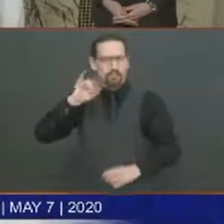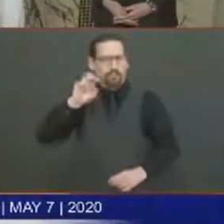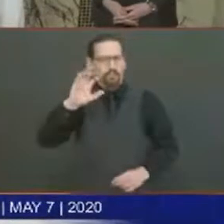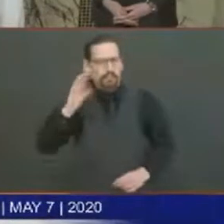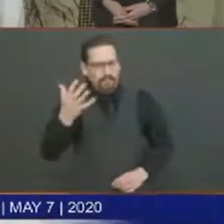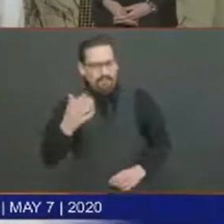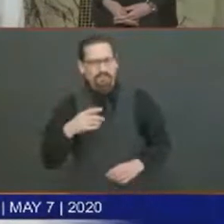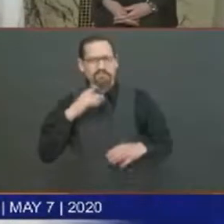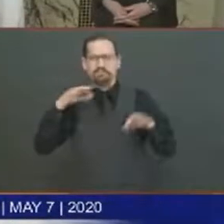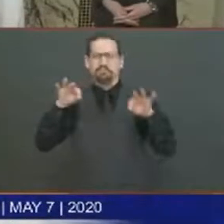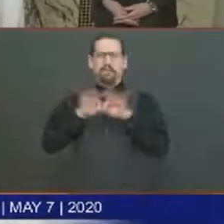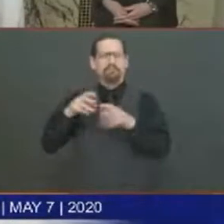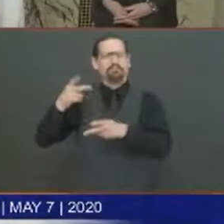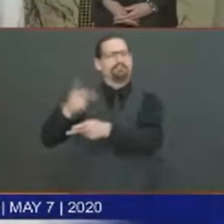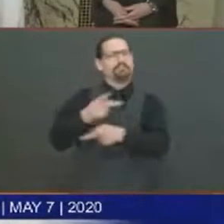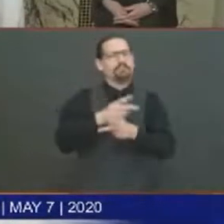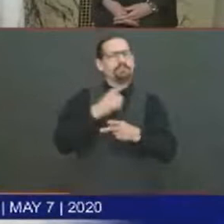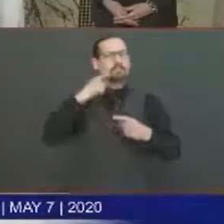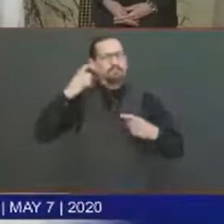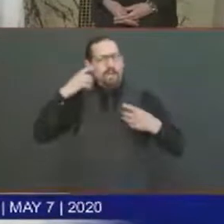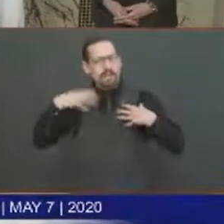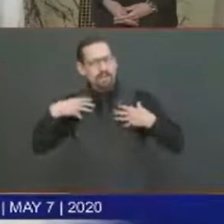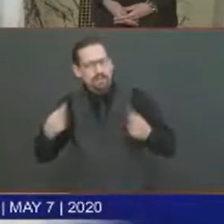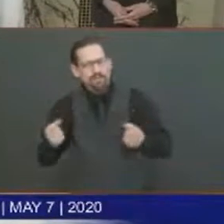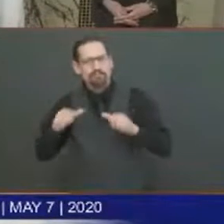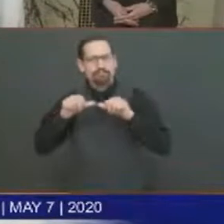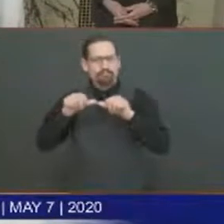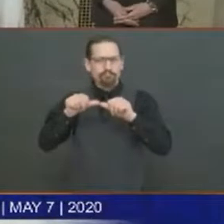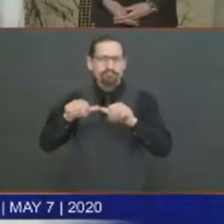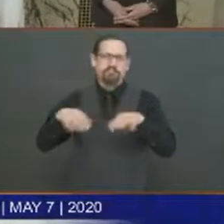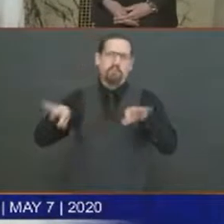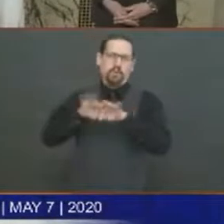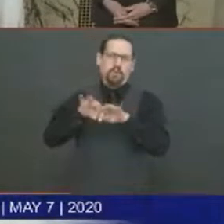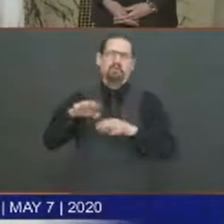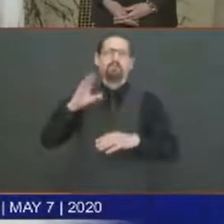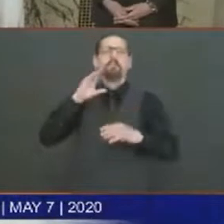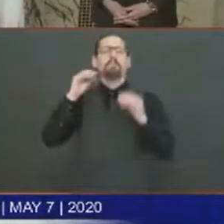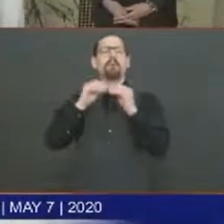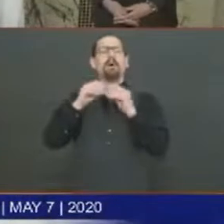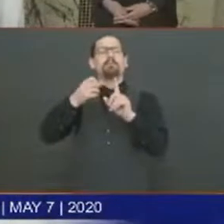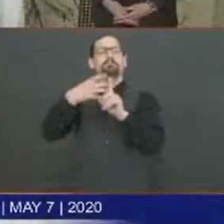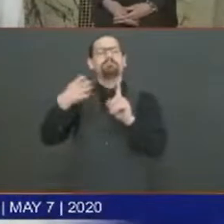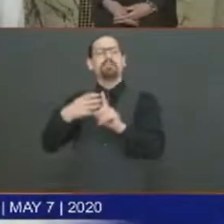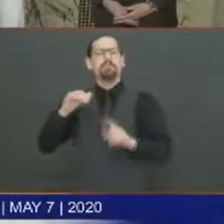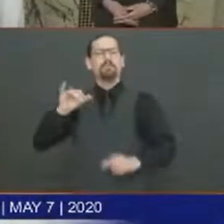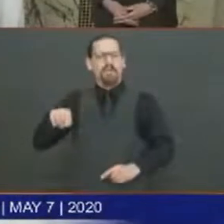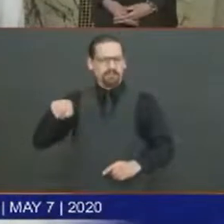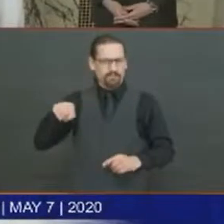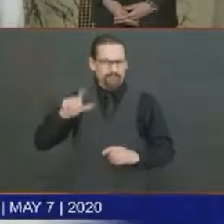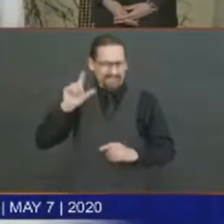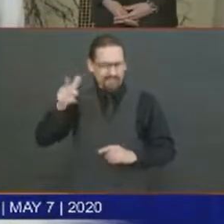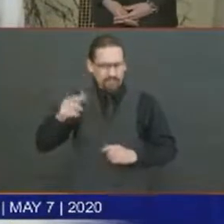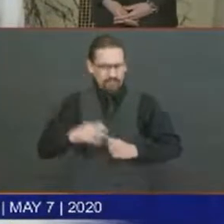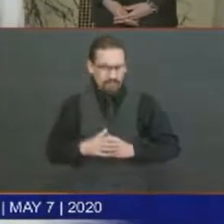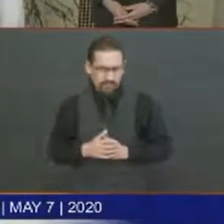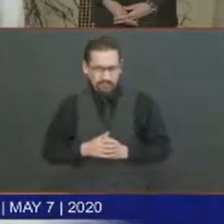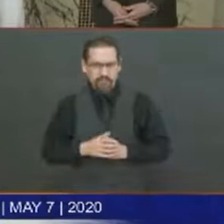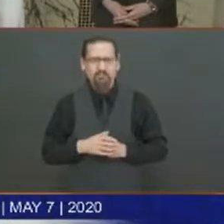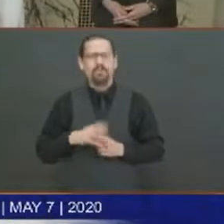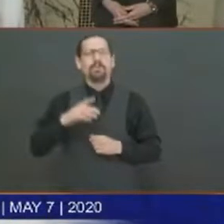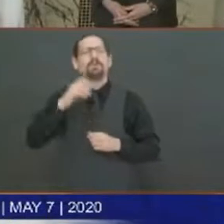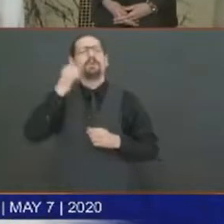behavioral care, basically everything. In addition, we've also ordered some of the burdensome regulations